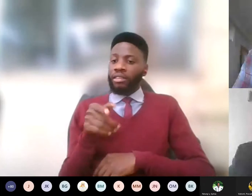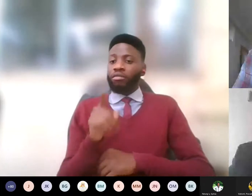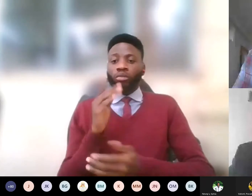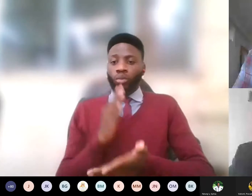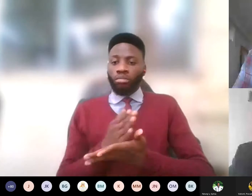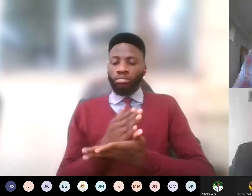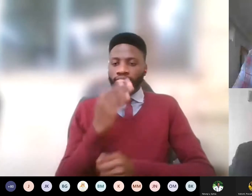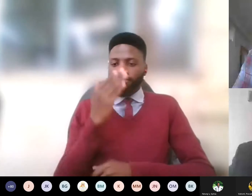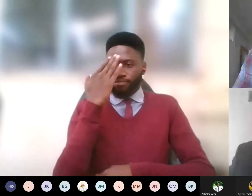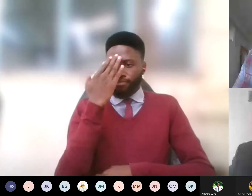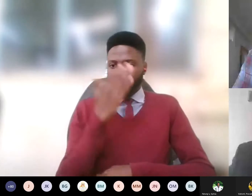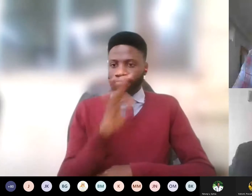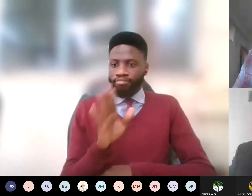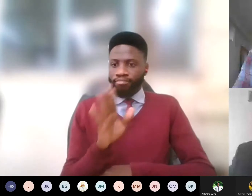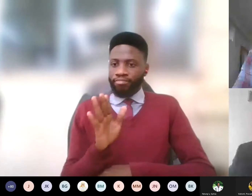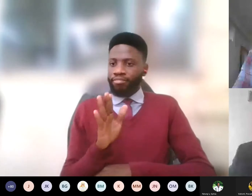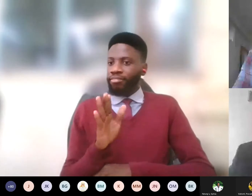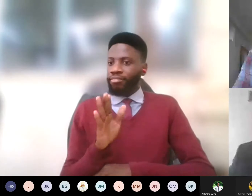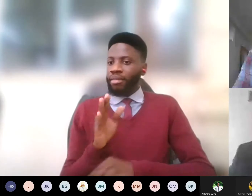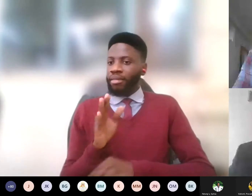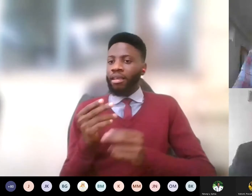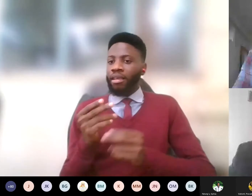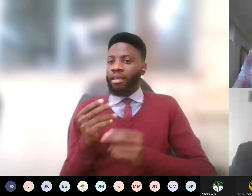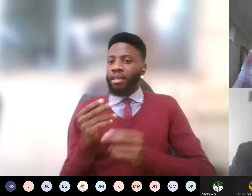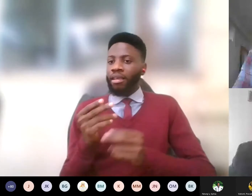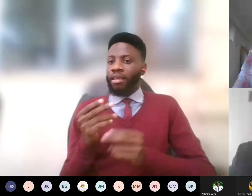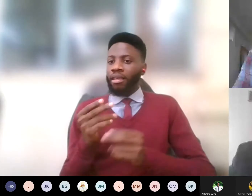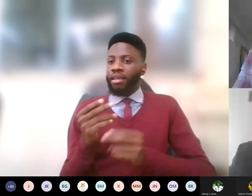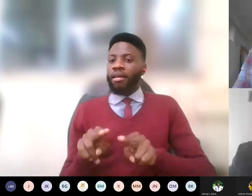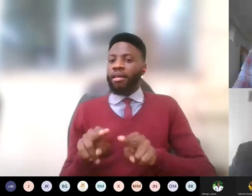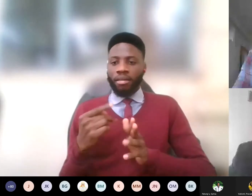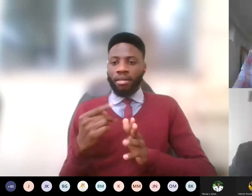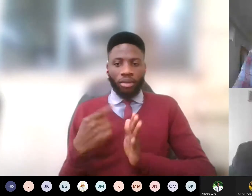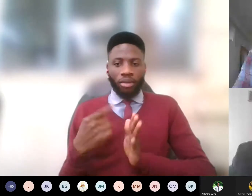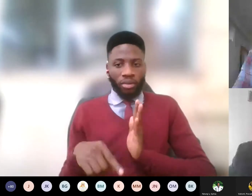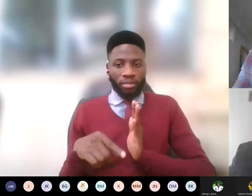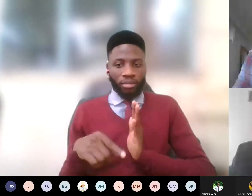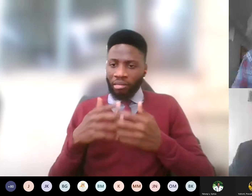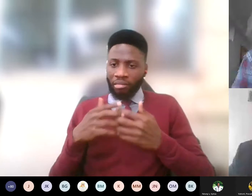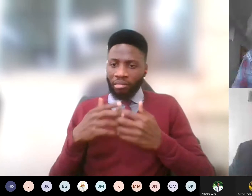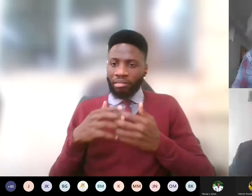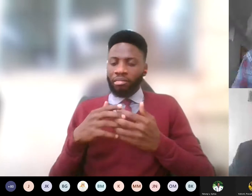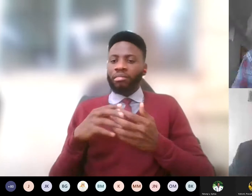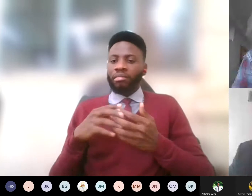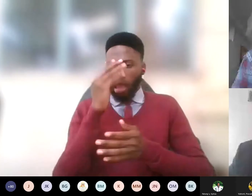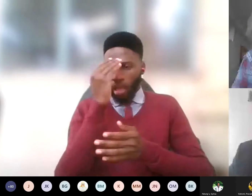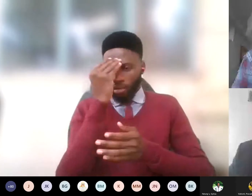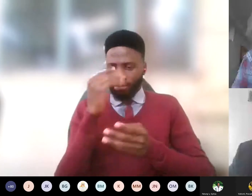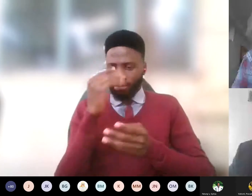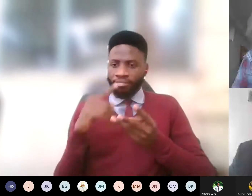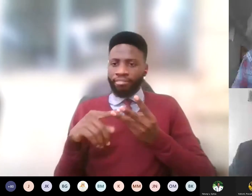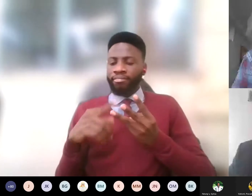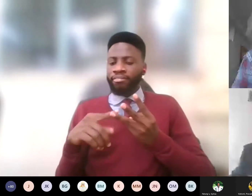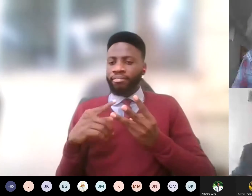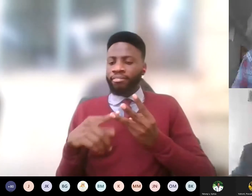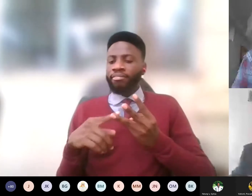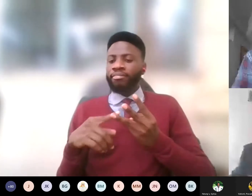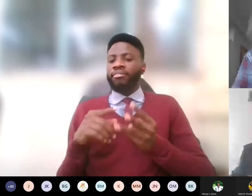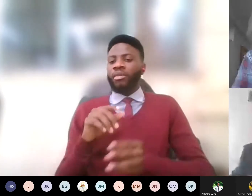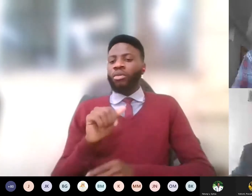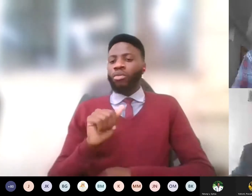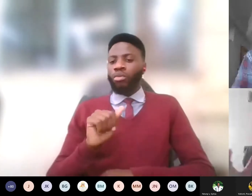The way your social media interactions are tracked by potential employers just to find out what kind of a person you are. All of